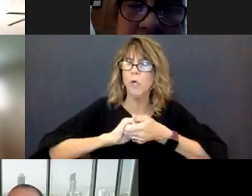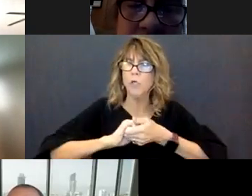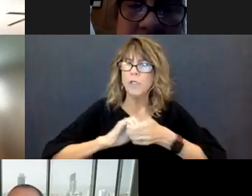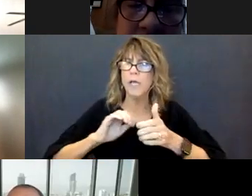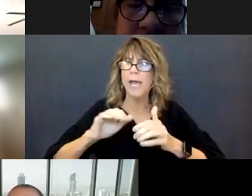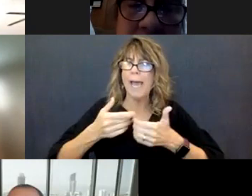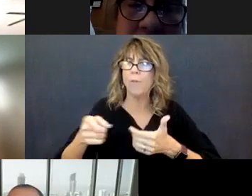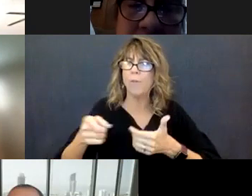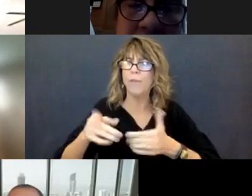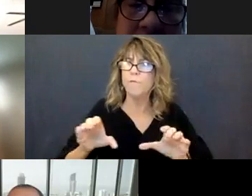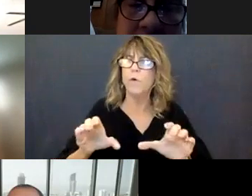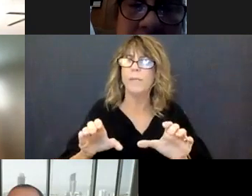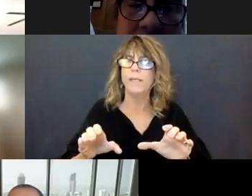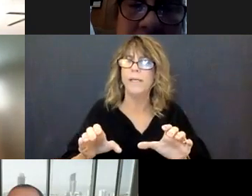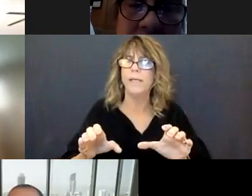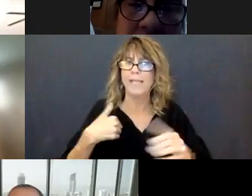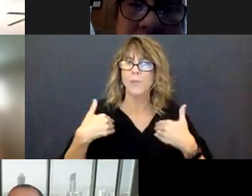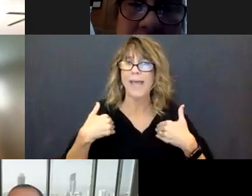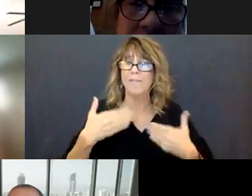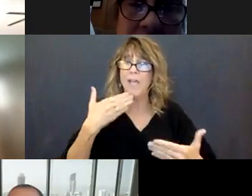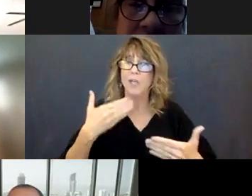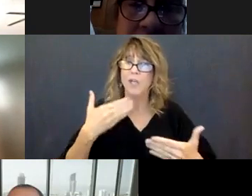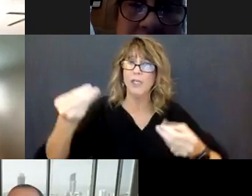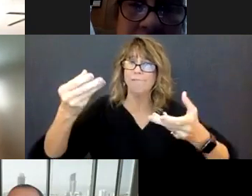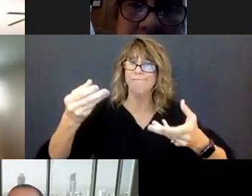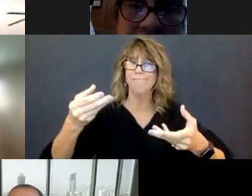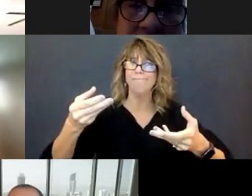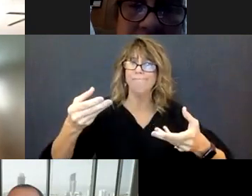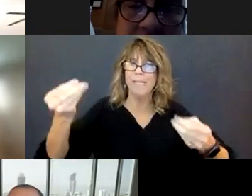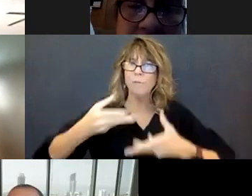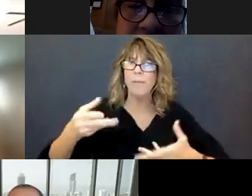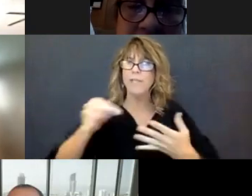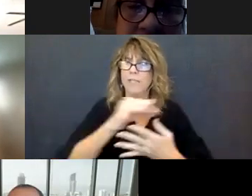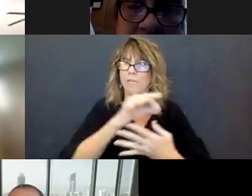performing and to make an informed choice. And so I'm happy to share with